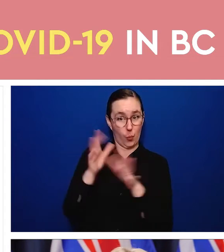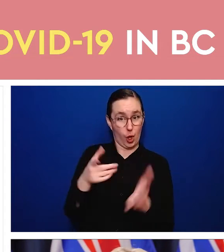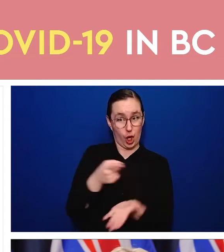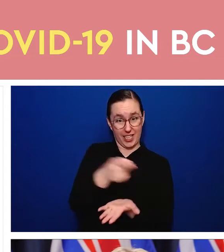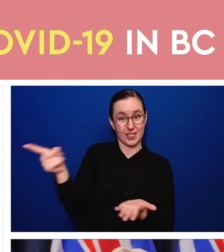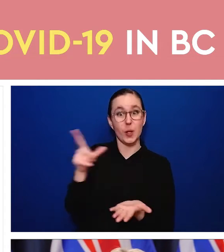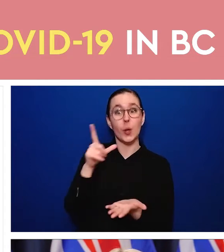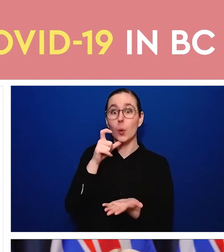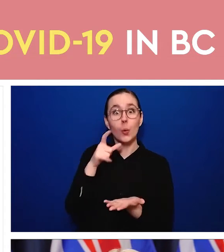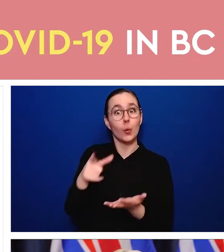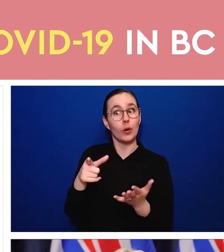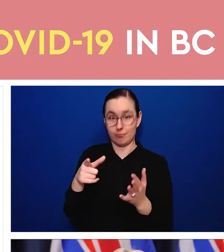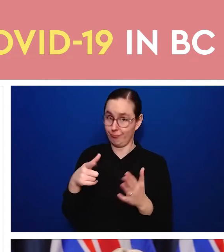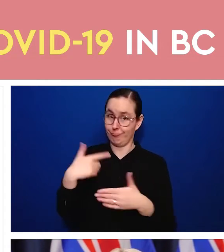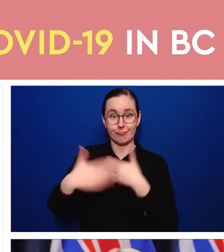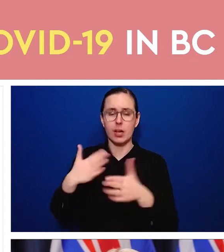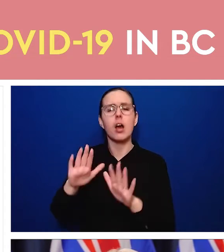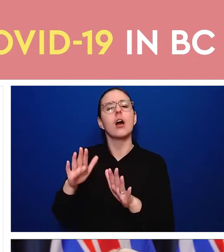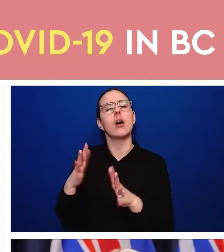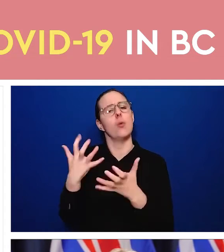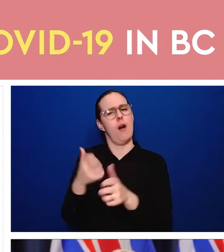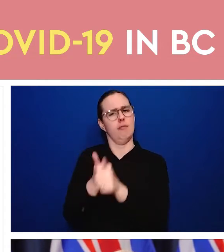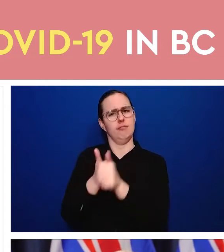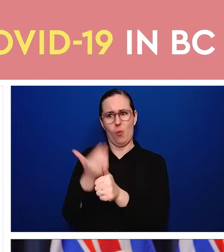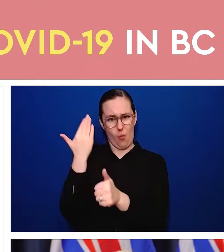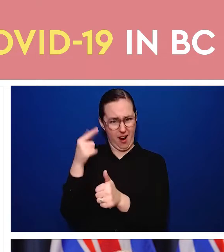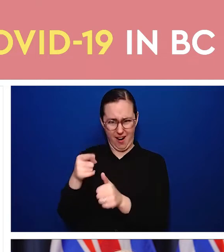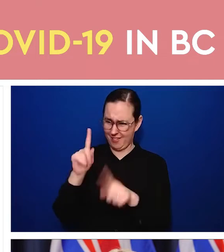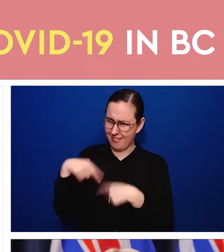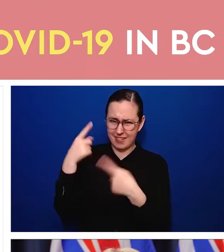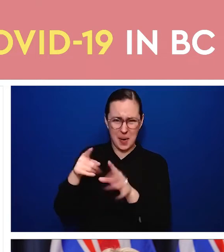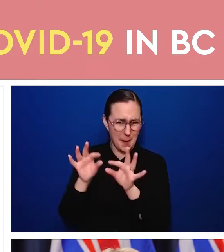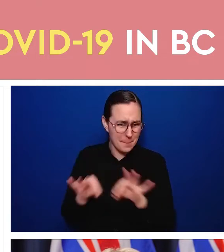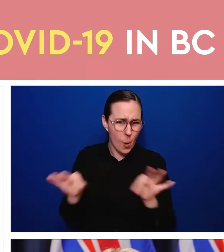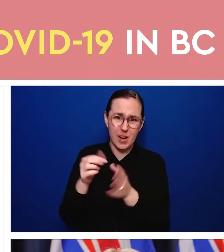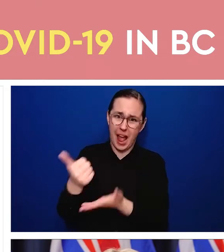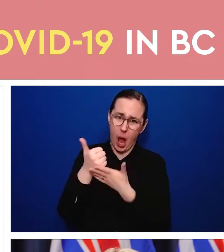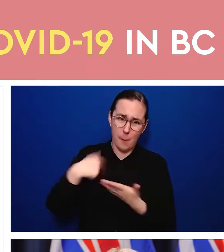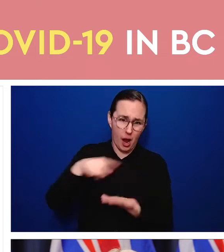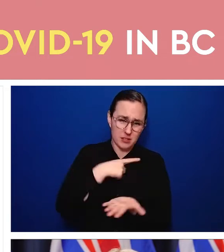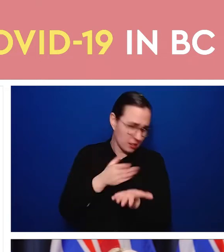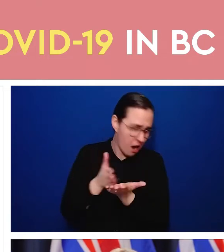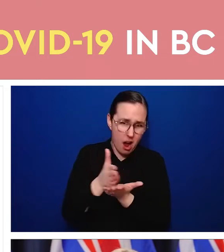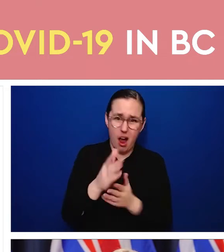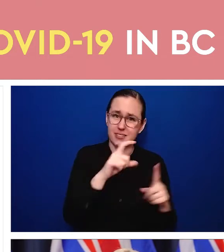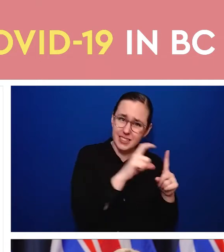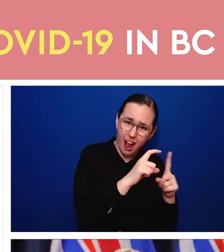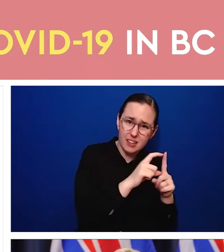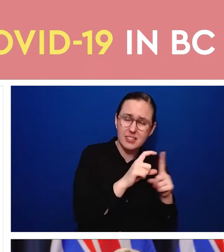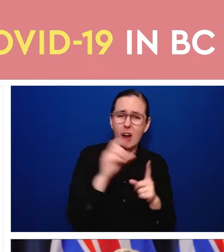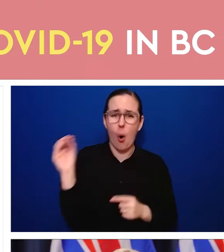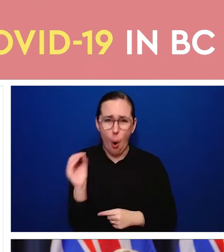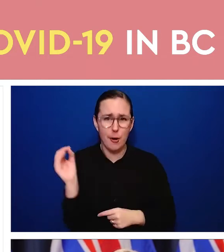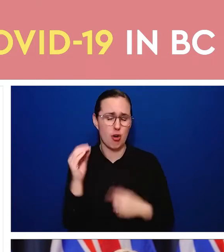so important in supporting us, particularly through the Delta and Omicron waves in our healthcare sector, in health authorities and hospitals